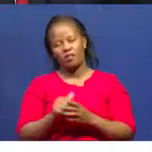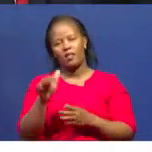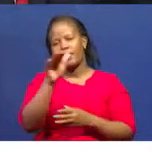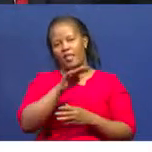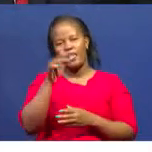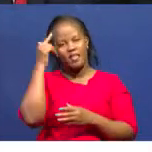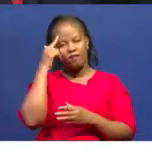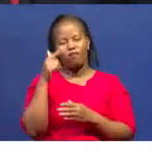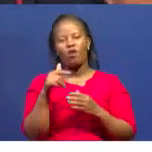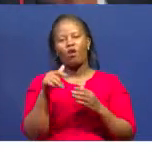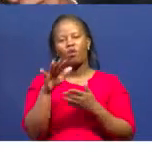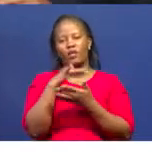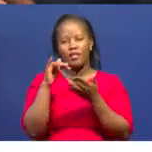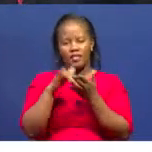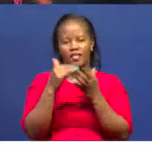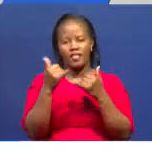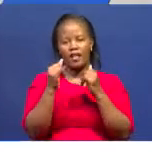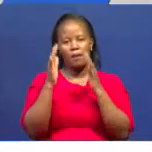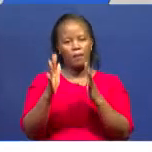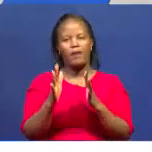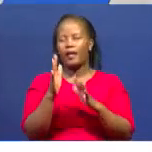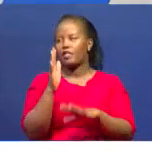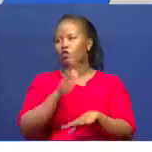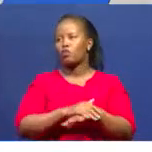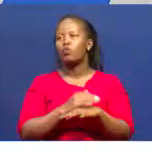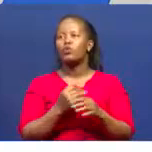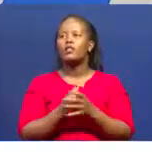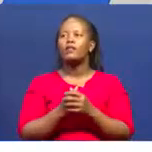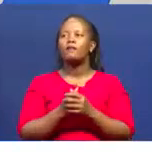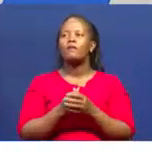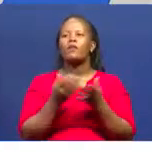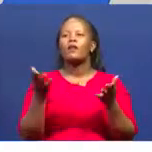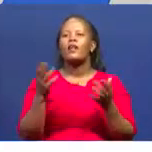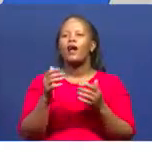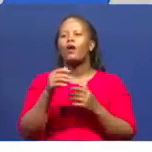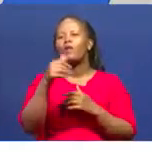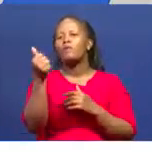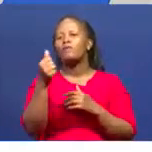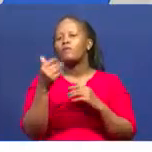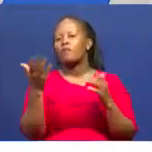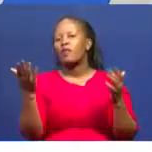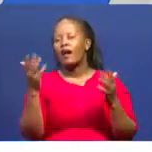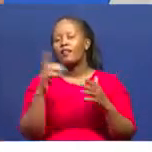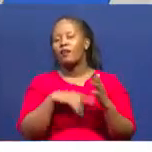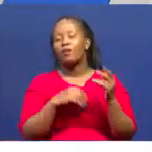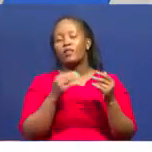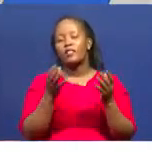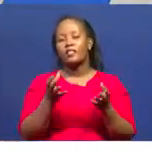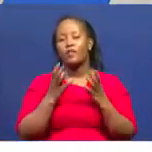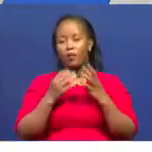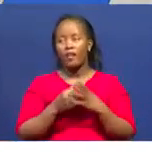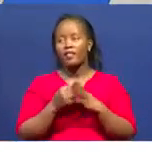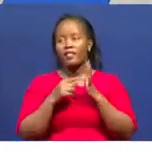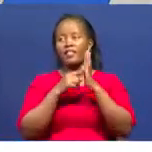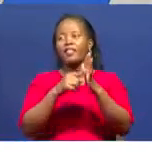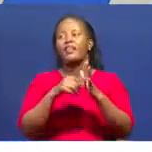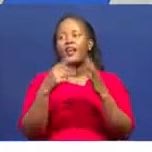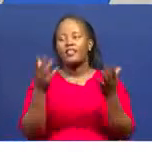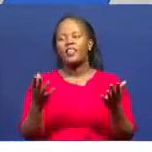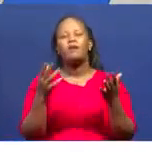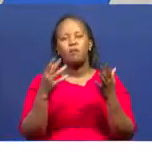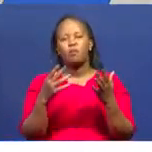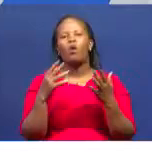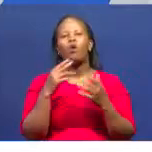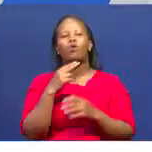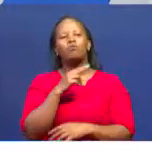good. Well, let's now talk about, the other facilities that are required, things about hospitals, hospitality,